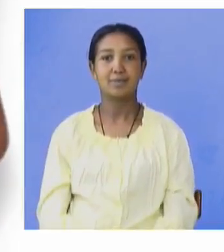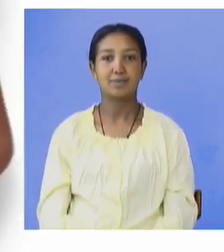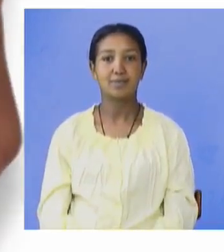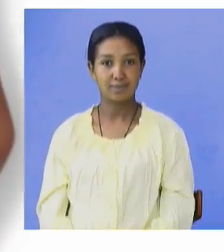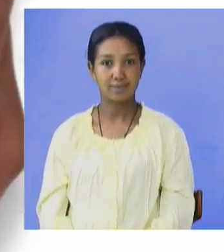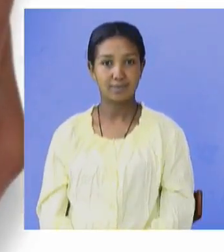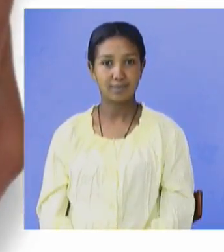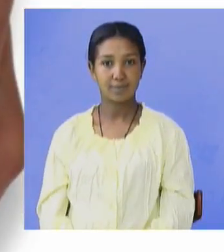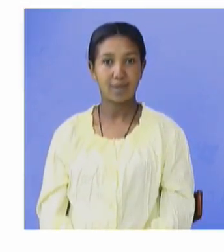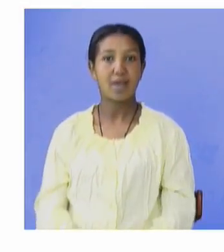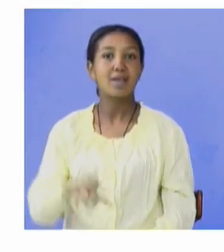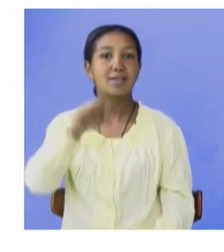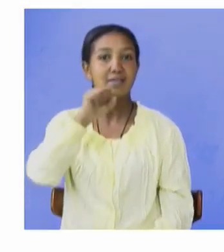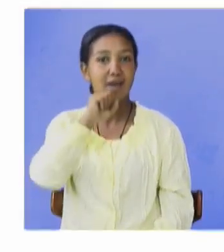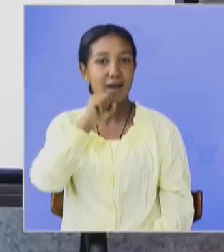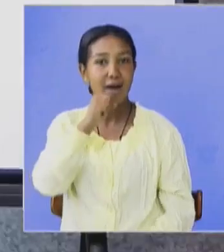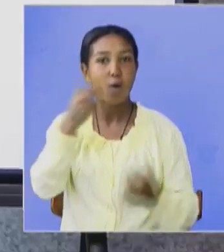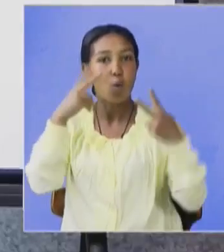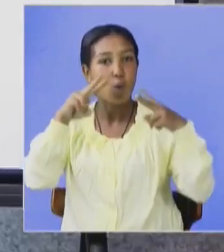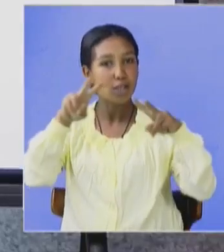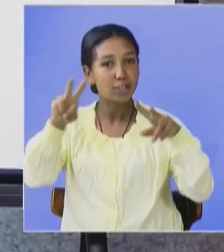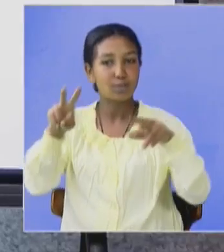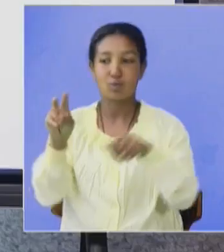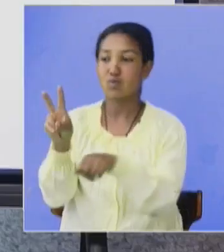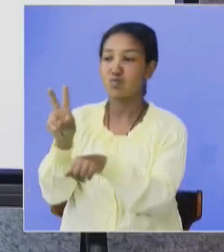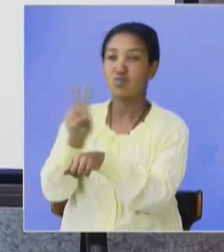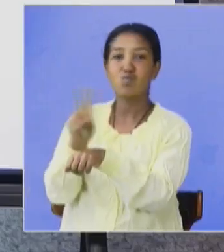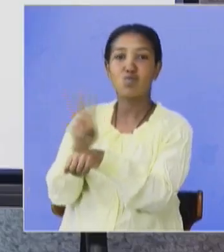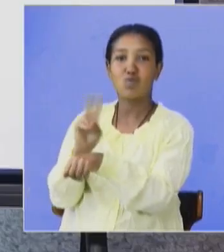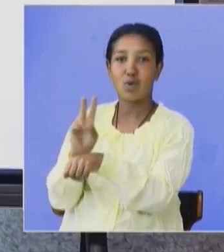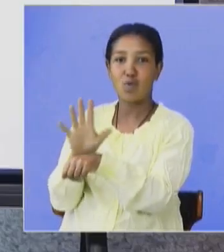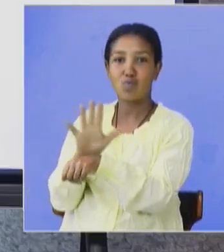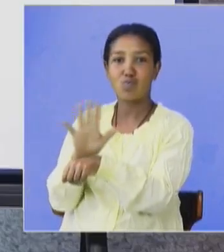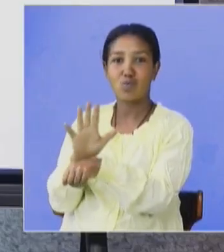Here is Sarah watches movie. Here is the